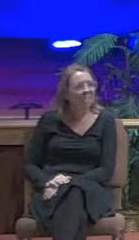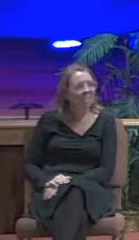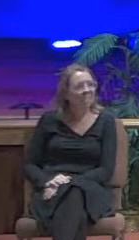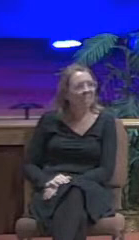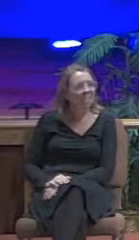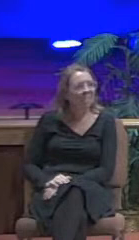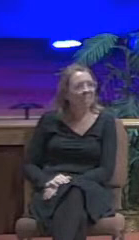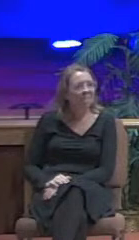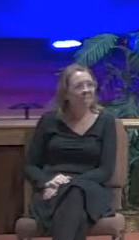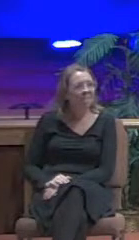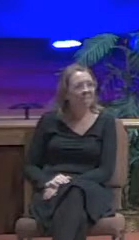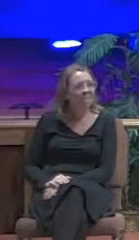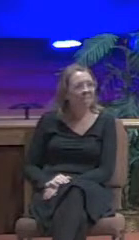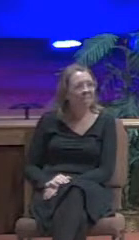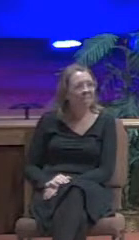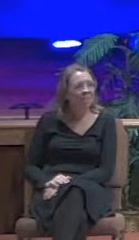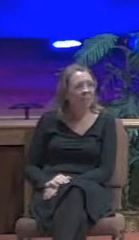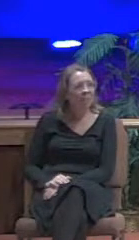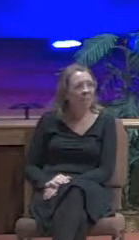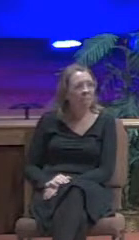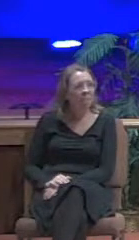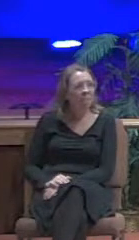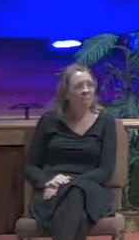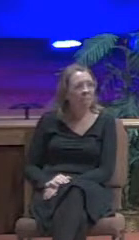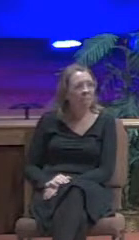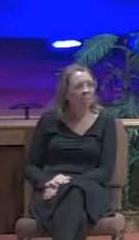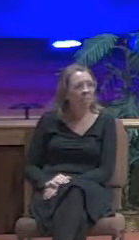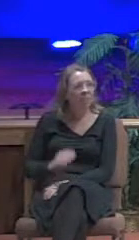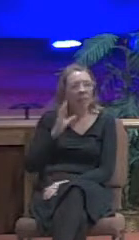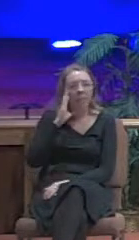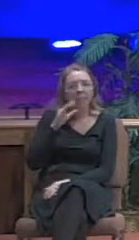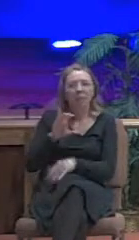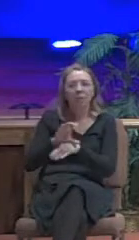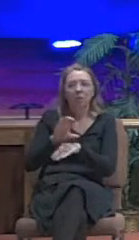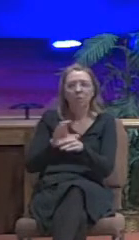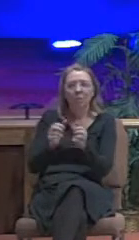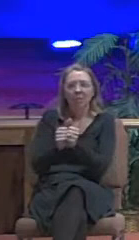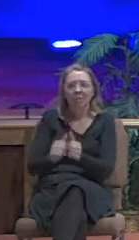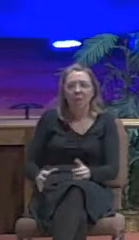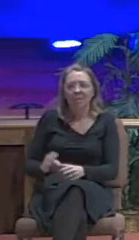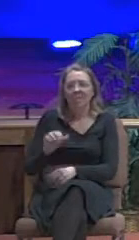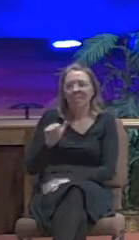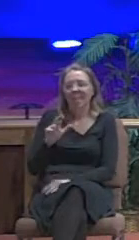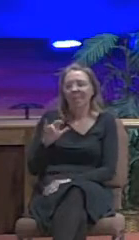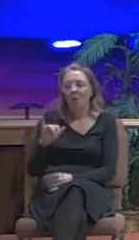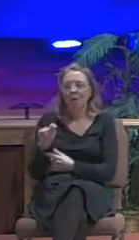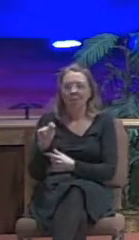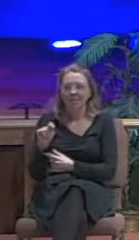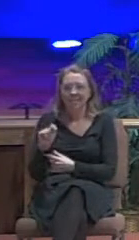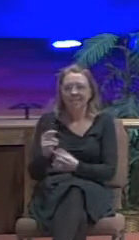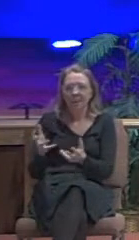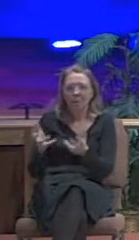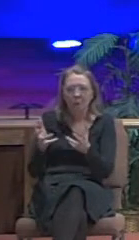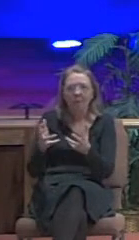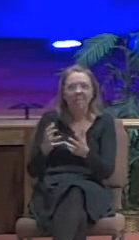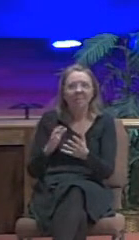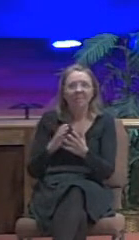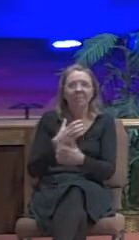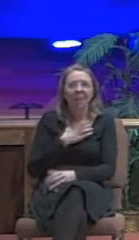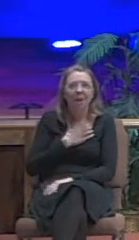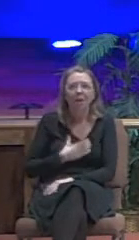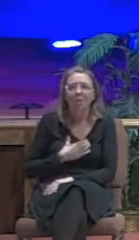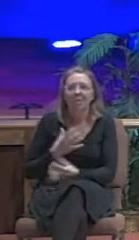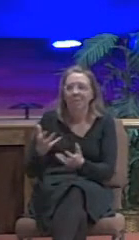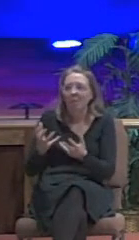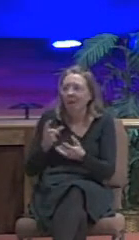What is the church? We've lost the heart, hungry, thirsty for righteousness. We've tolerated sin, church.